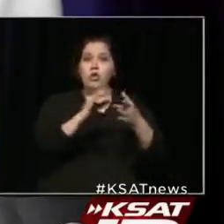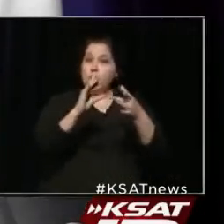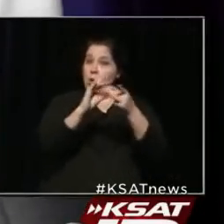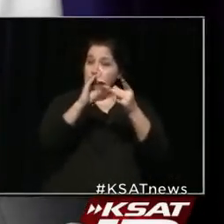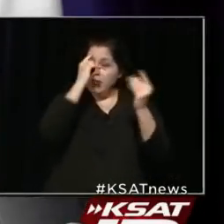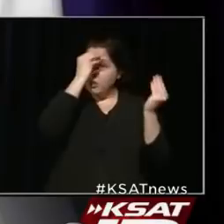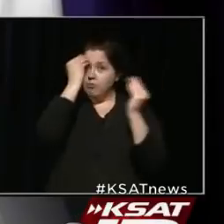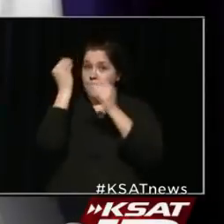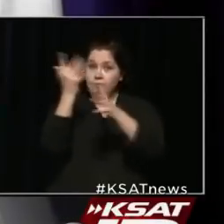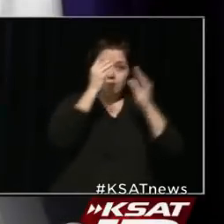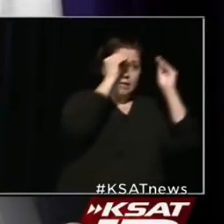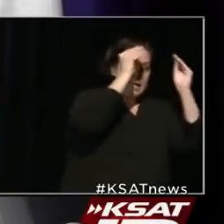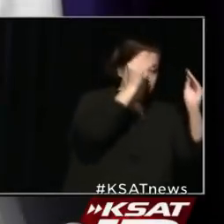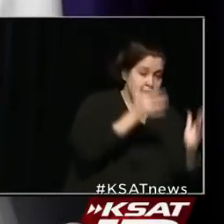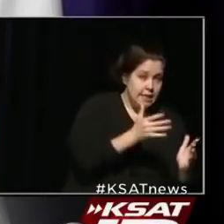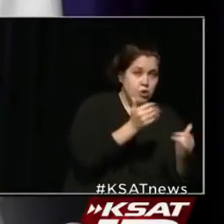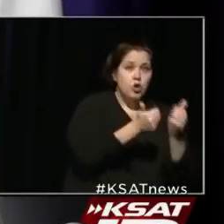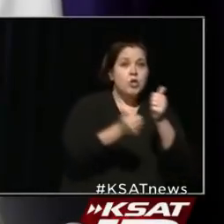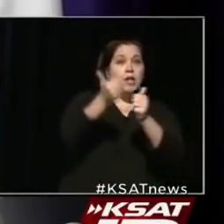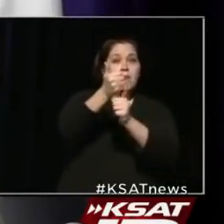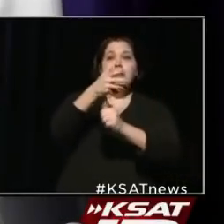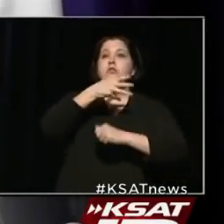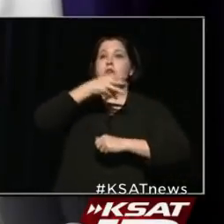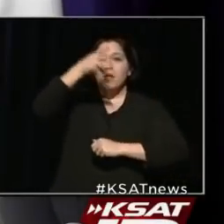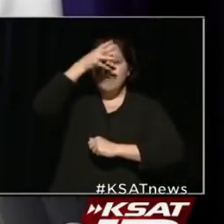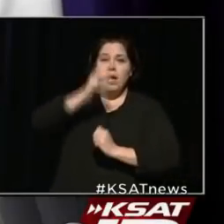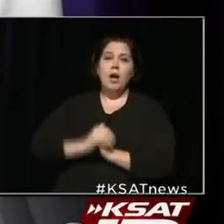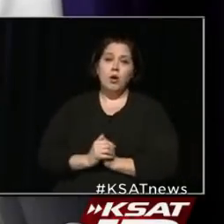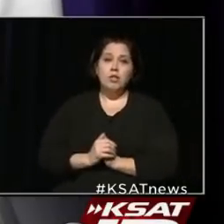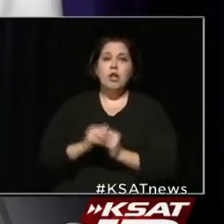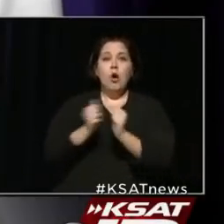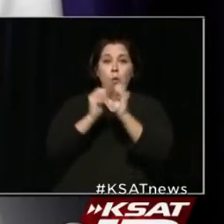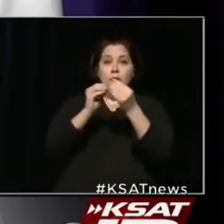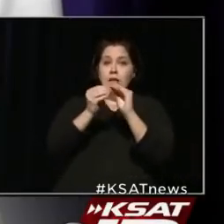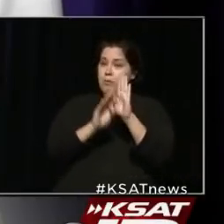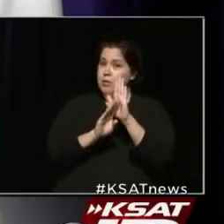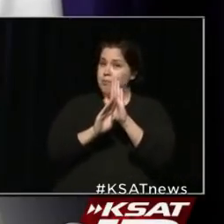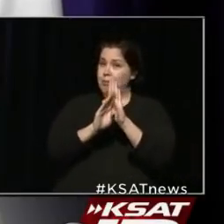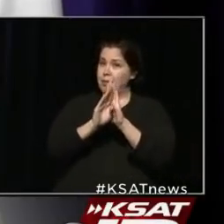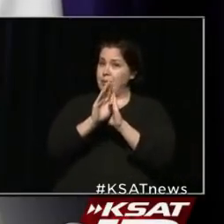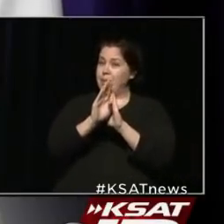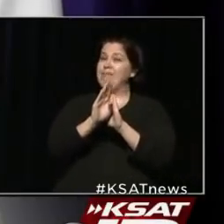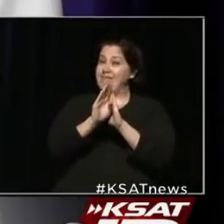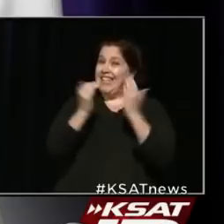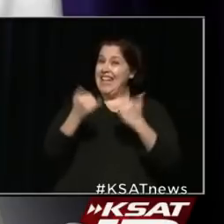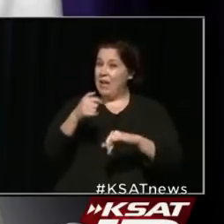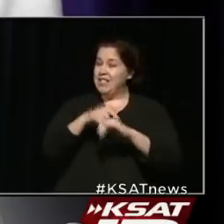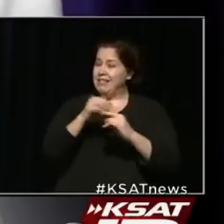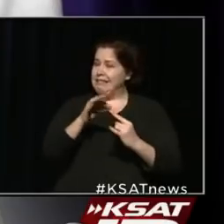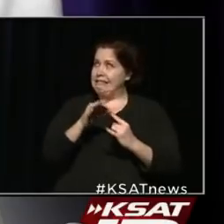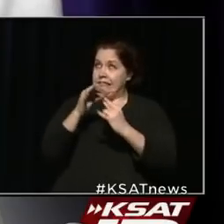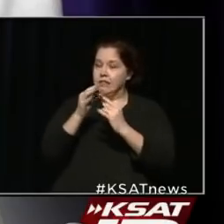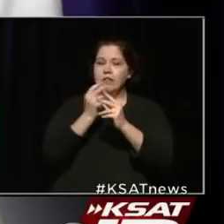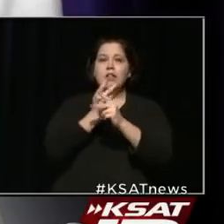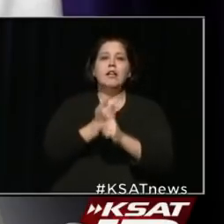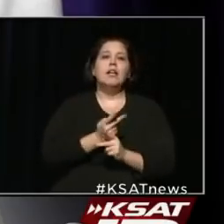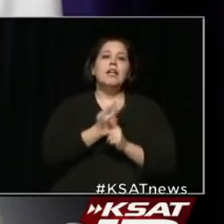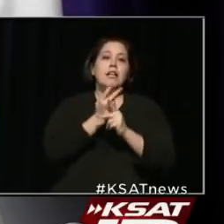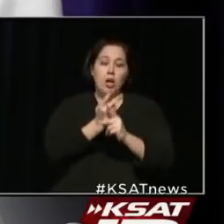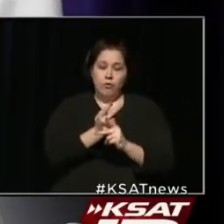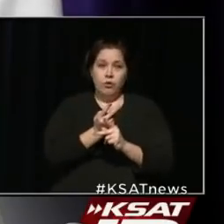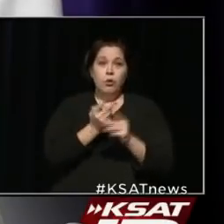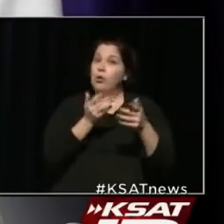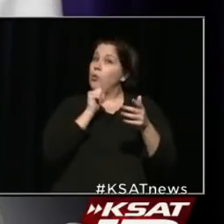you teachers, school administrators, and parents out there. With the numbers going up, now is the time to be particularly cautious. We do